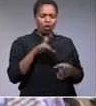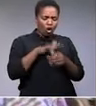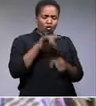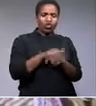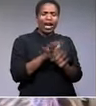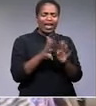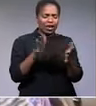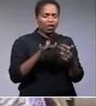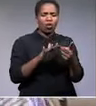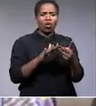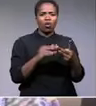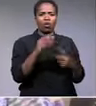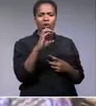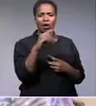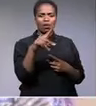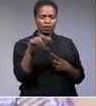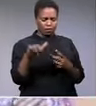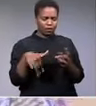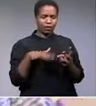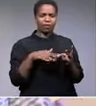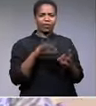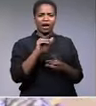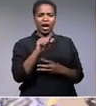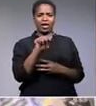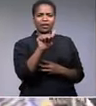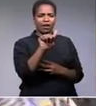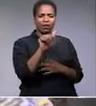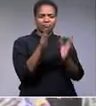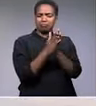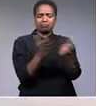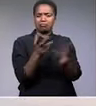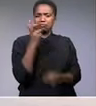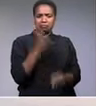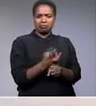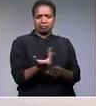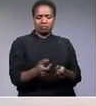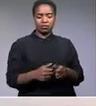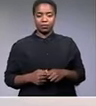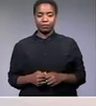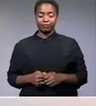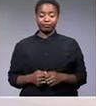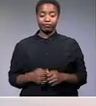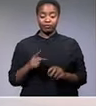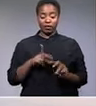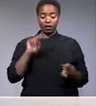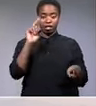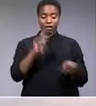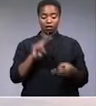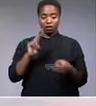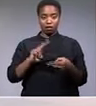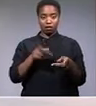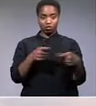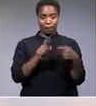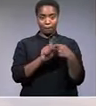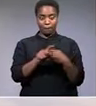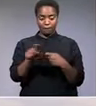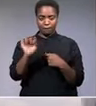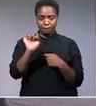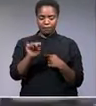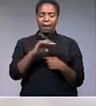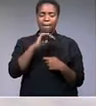without Coca-Cola, without Fanta. Those drinks are not there. So it's a tough period. Fuel shortages in Zimbabwe have had a